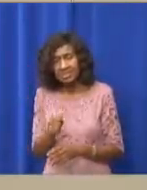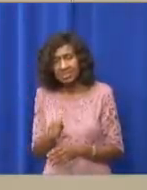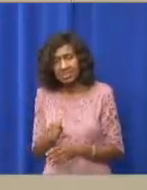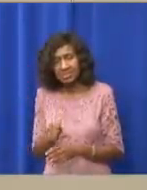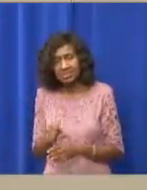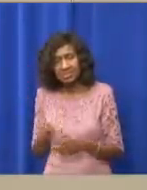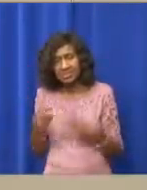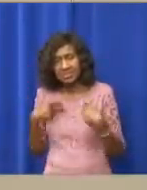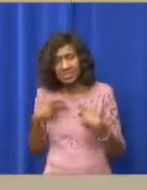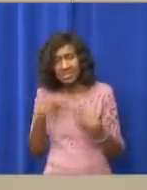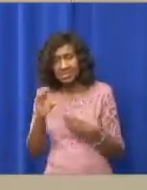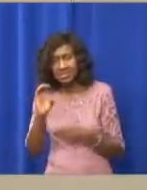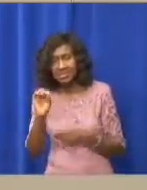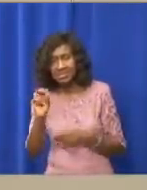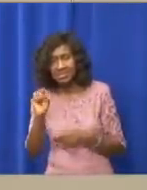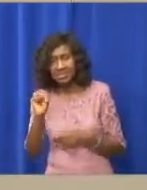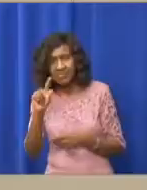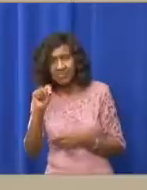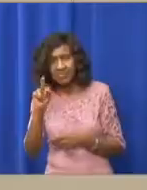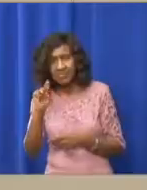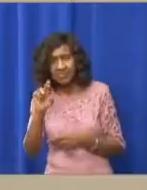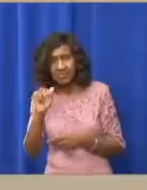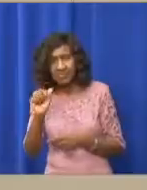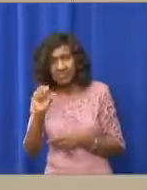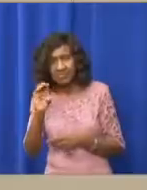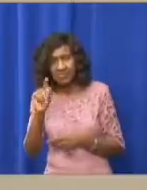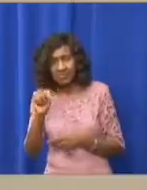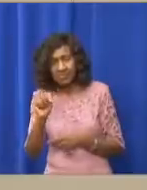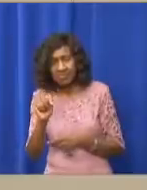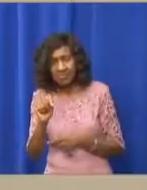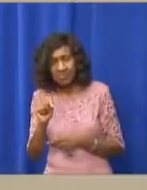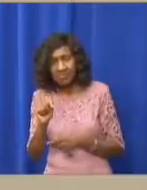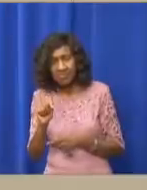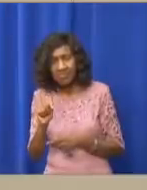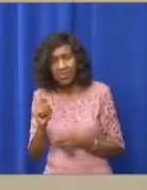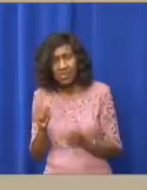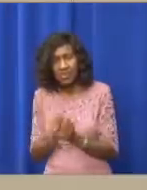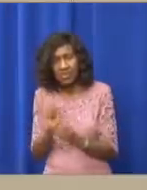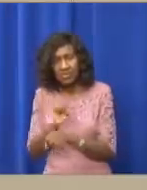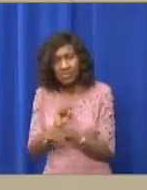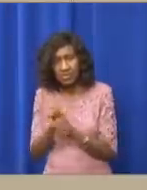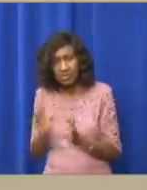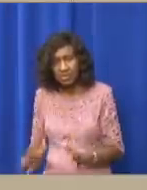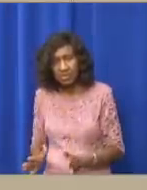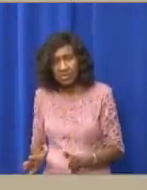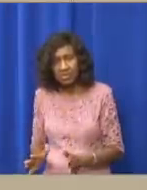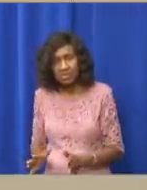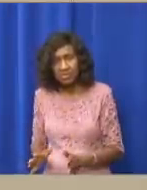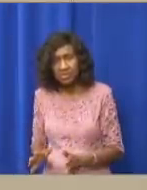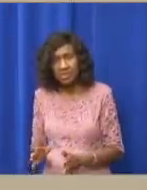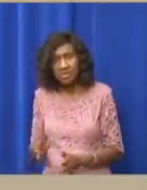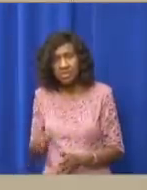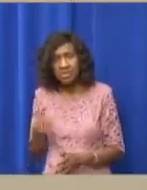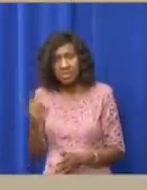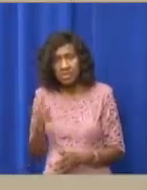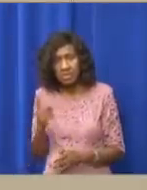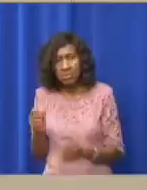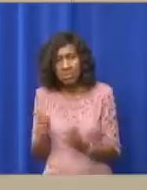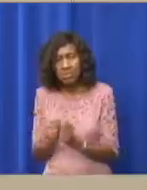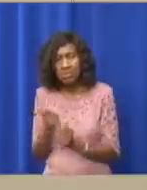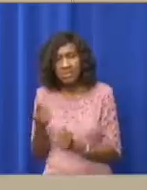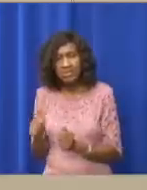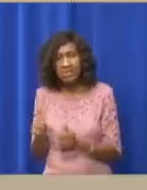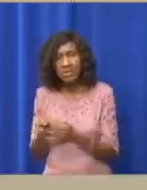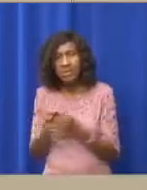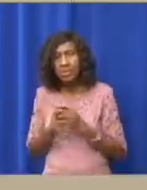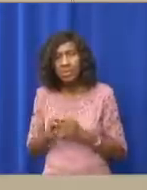and the government, but between the bus warden and the bus transportation contractor. But as I say, we're all very